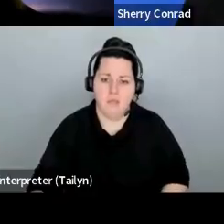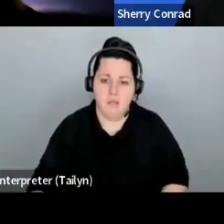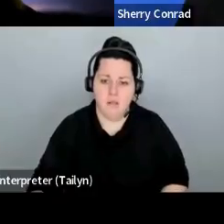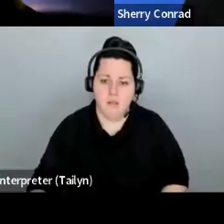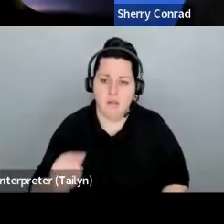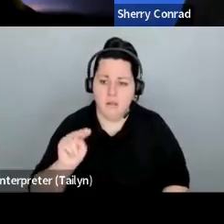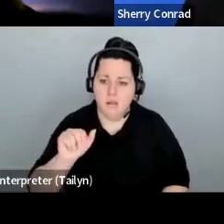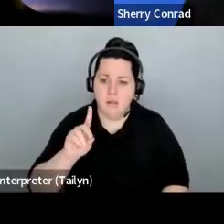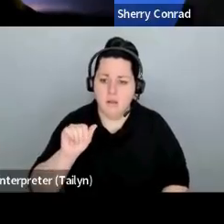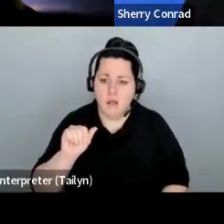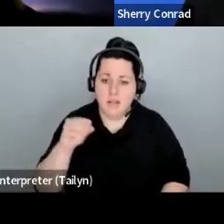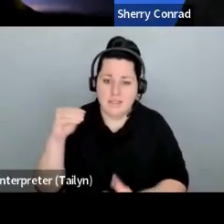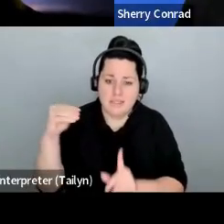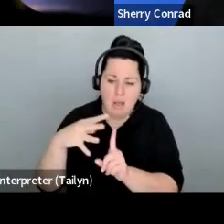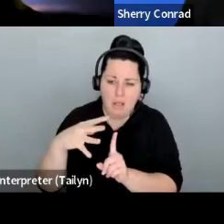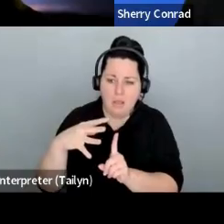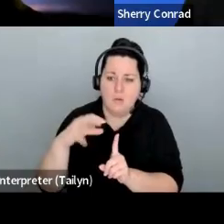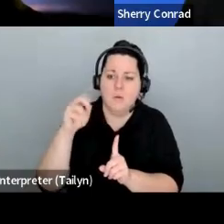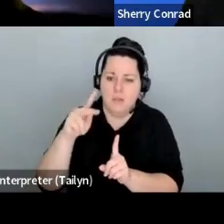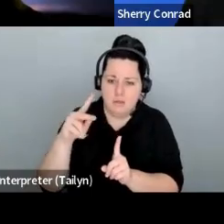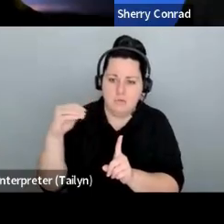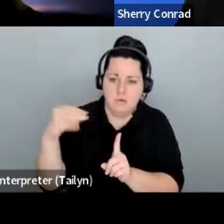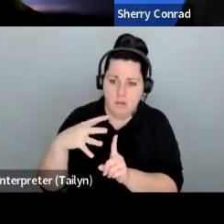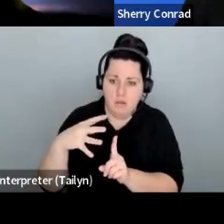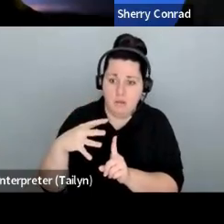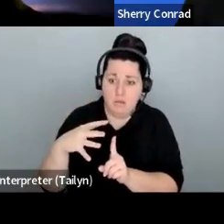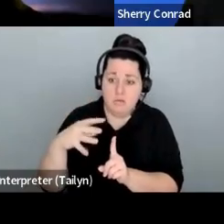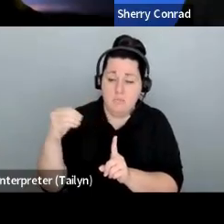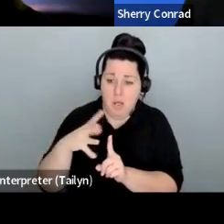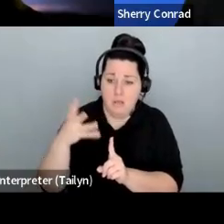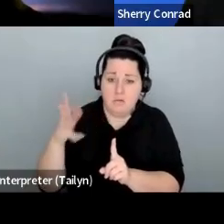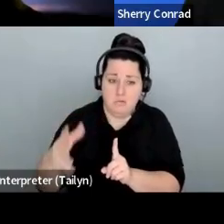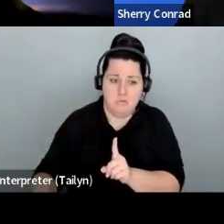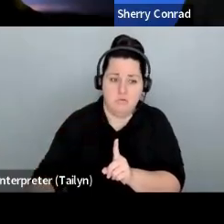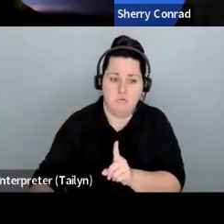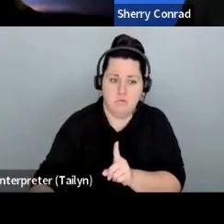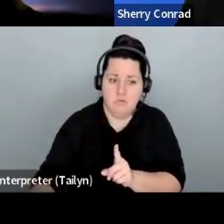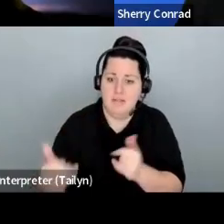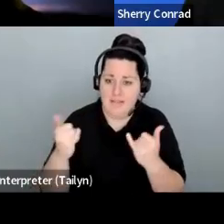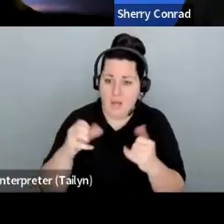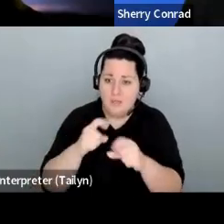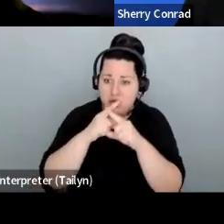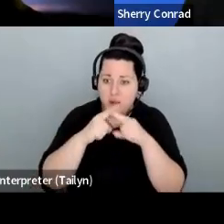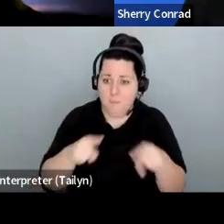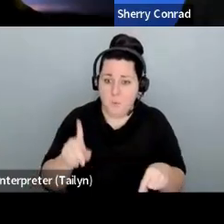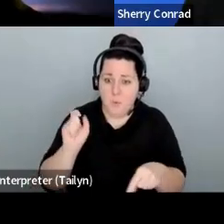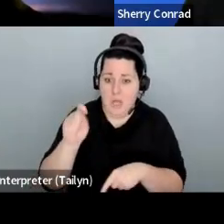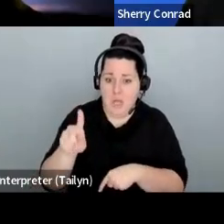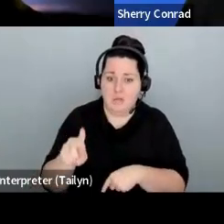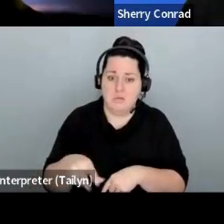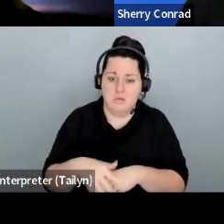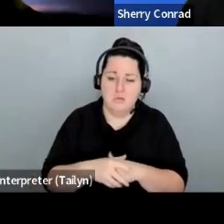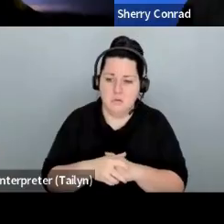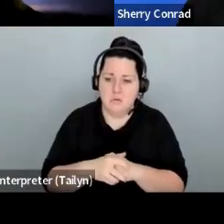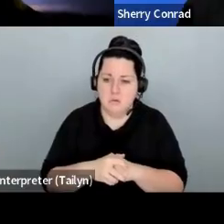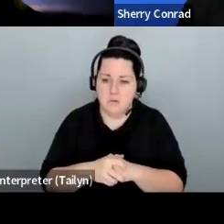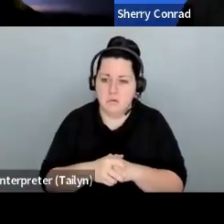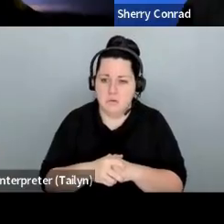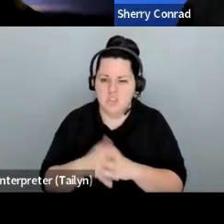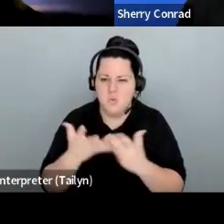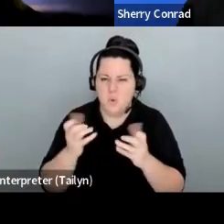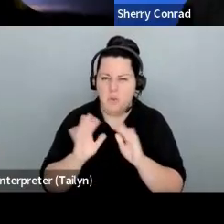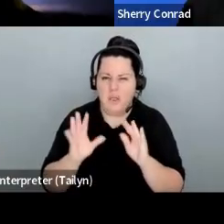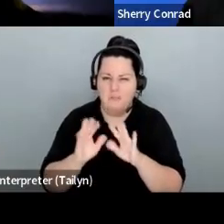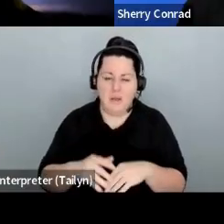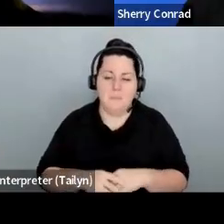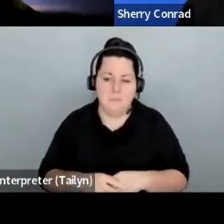Nada, I'm going to spotlight you, or you've been spotlit. So now you can unmute and ask your question, get for